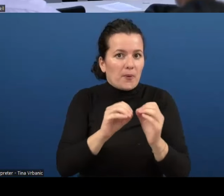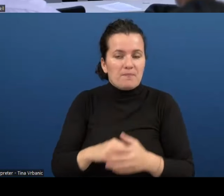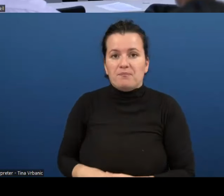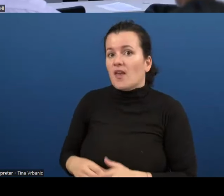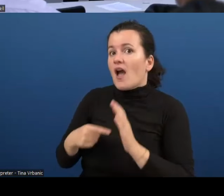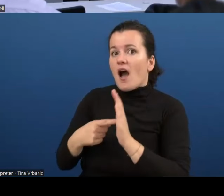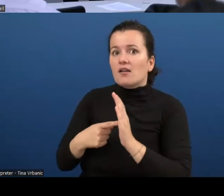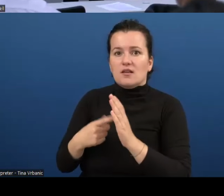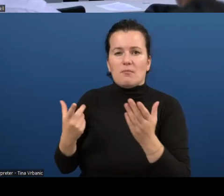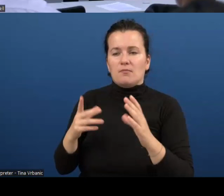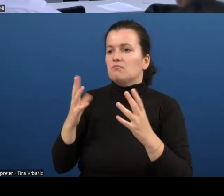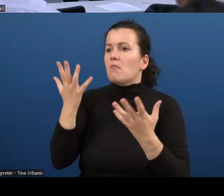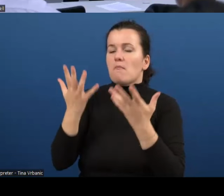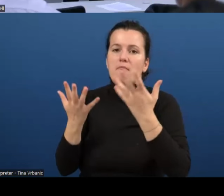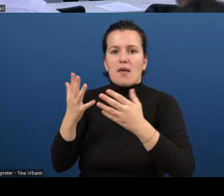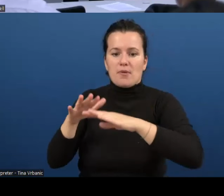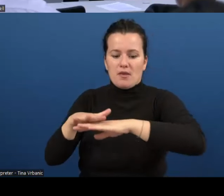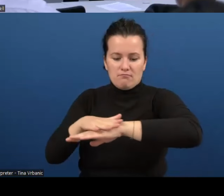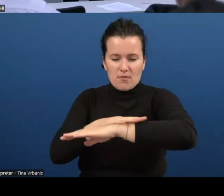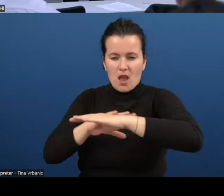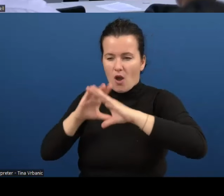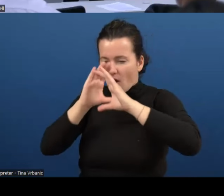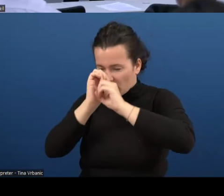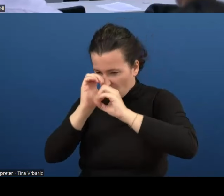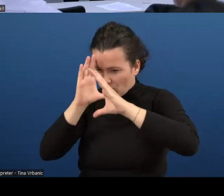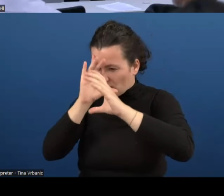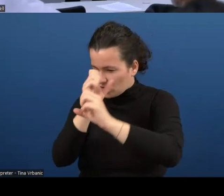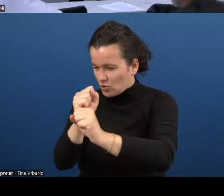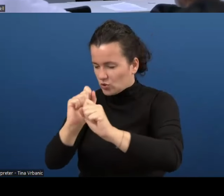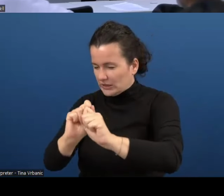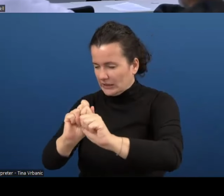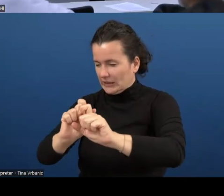if the skin doesn't need that resolution, it's a waste of money.